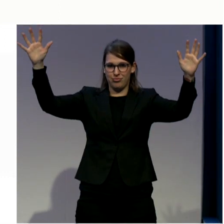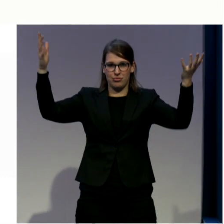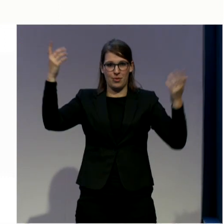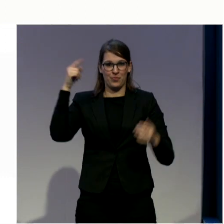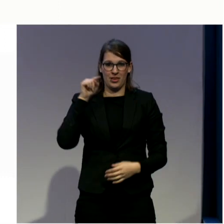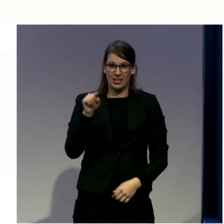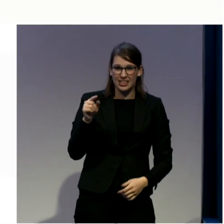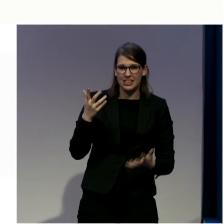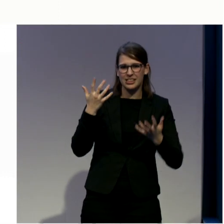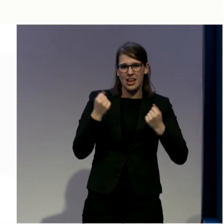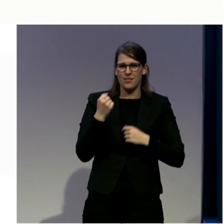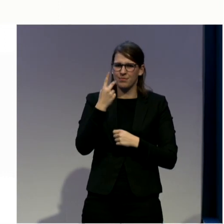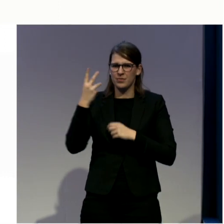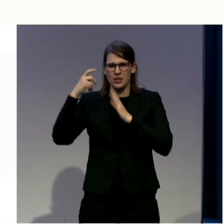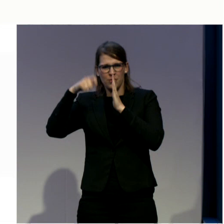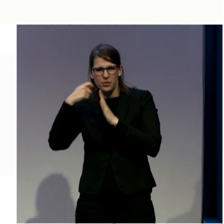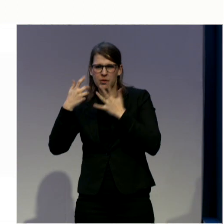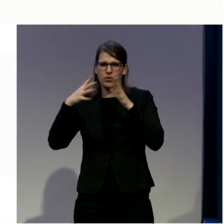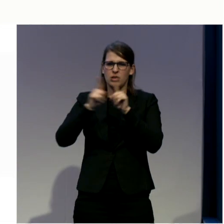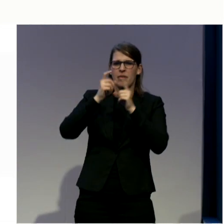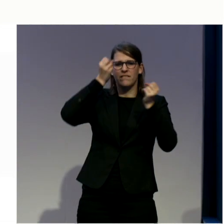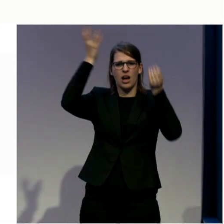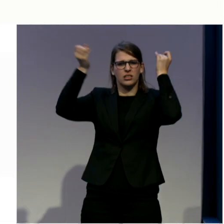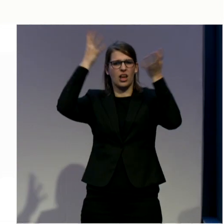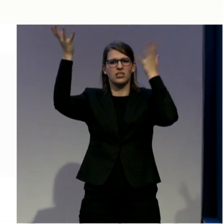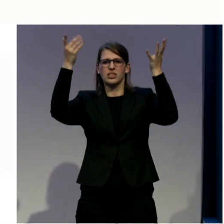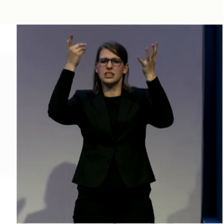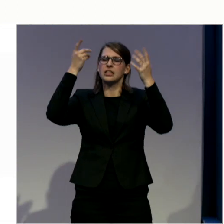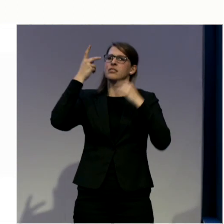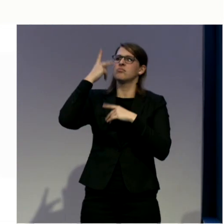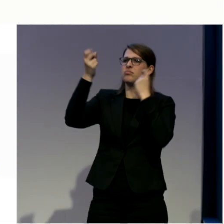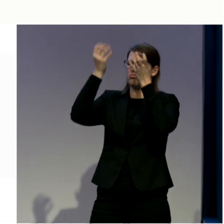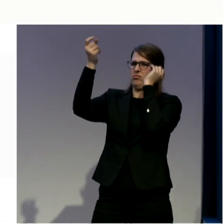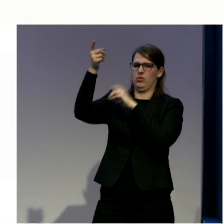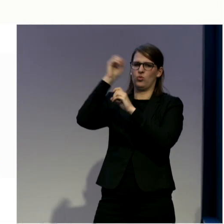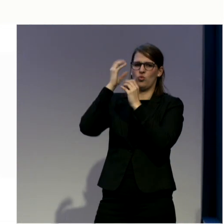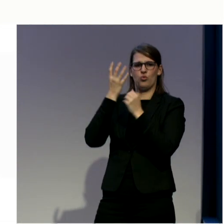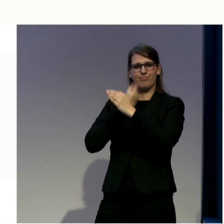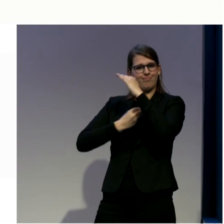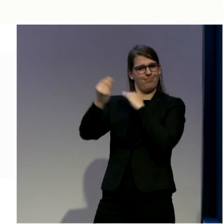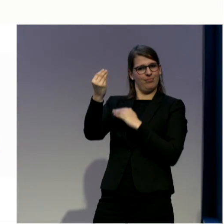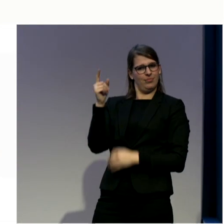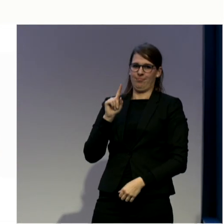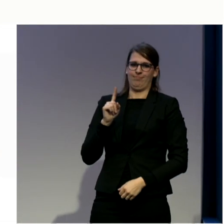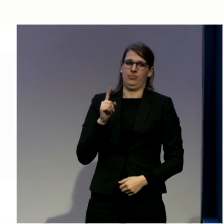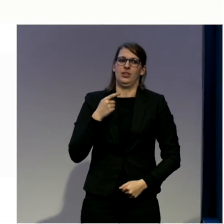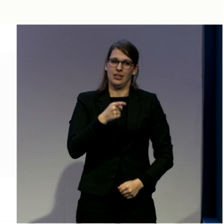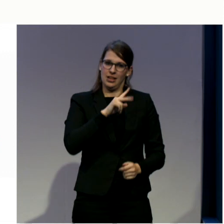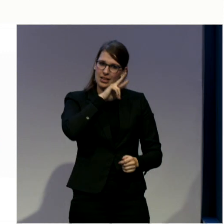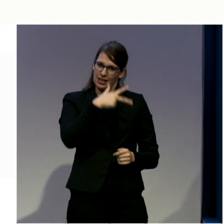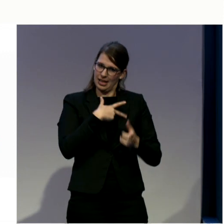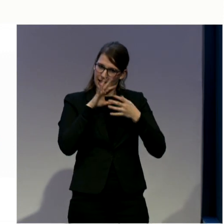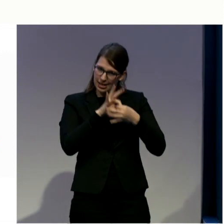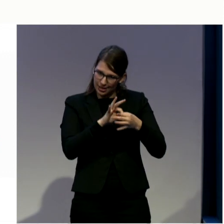is so important to put these films out there and make people with disabilities a part of reality. So now we're going to see a film